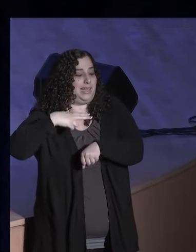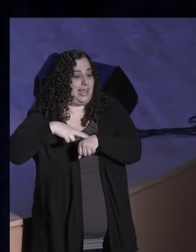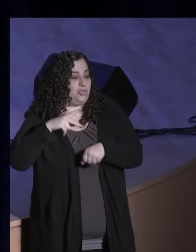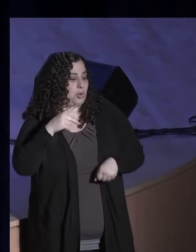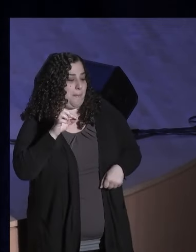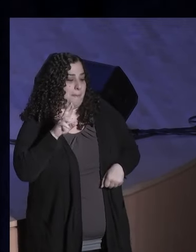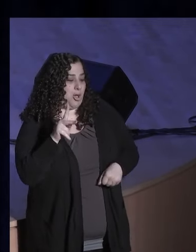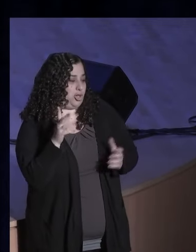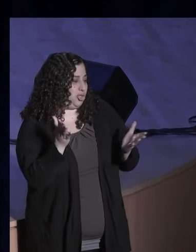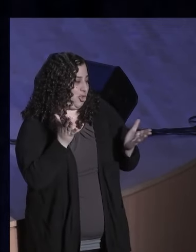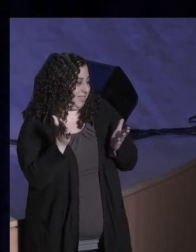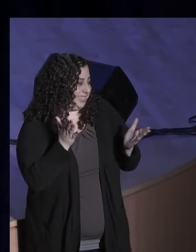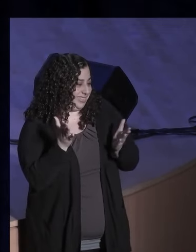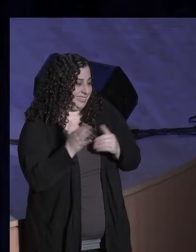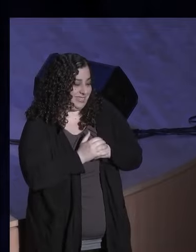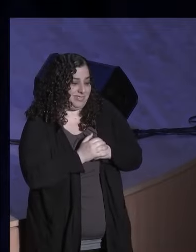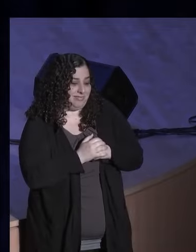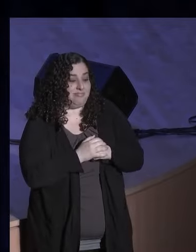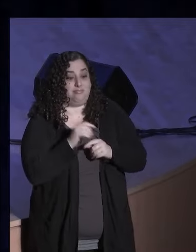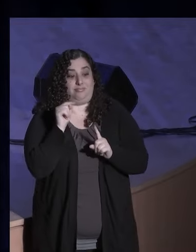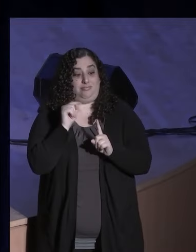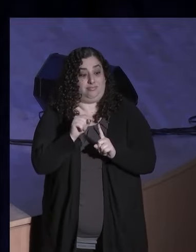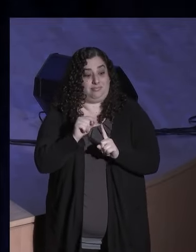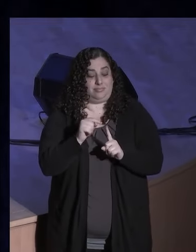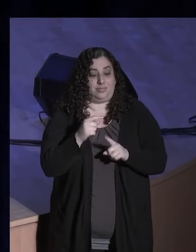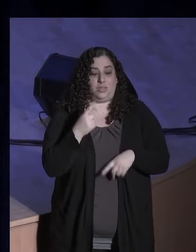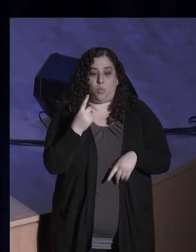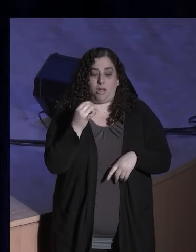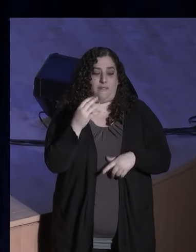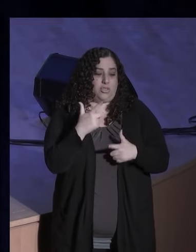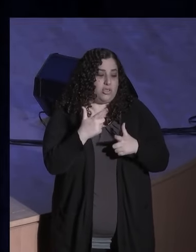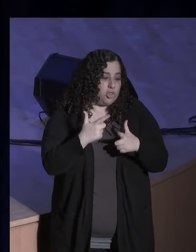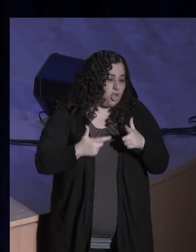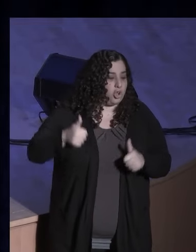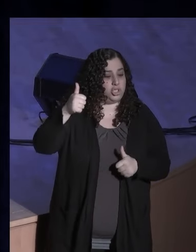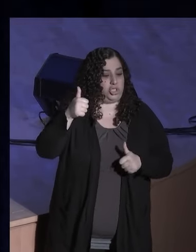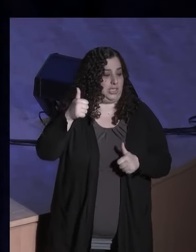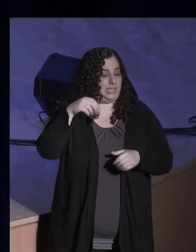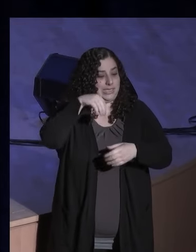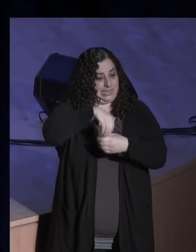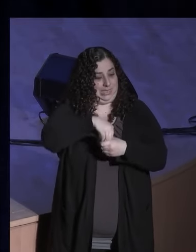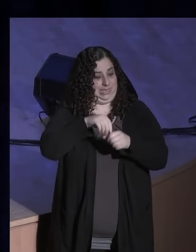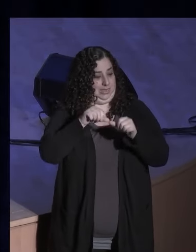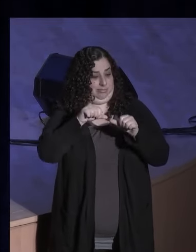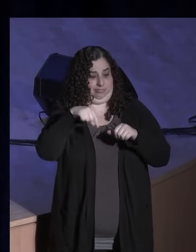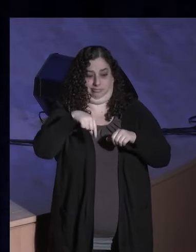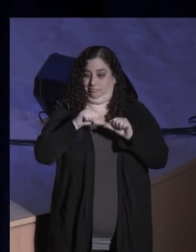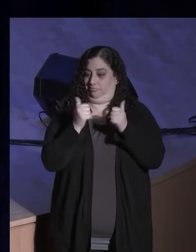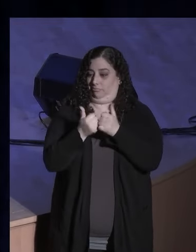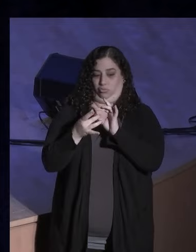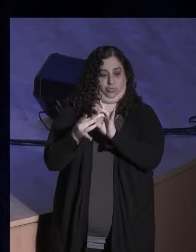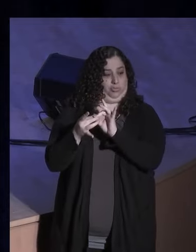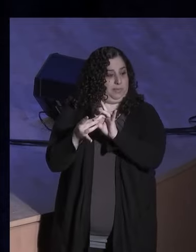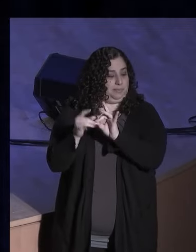Festival. This is one of the longest-running interagency cultural partnerships in the nation's history. What